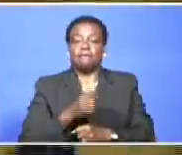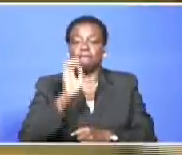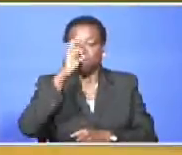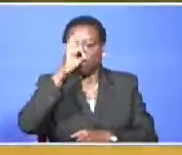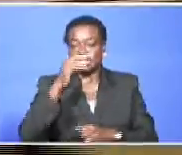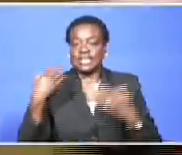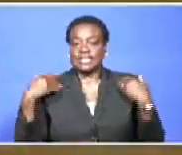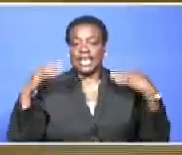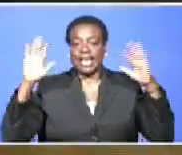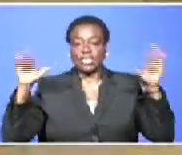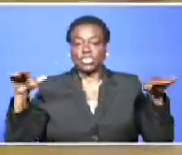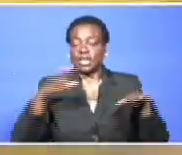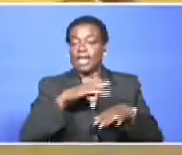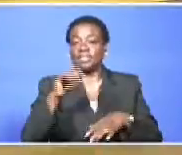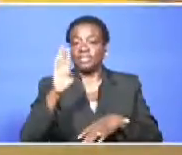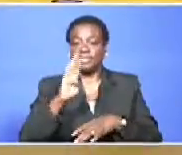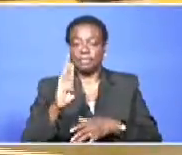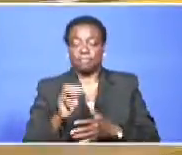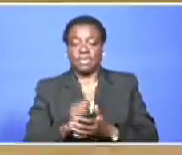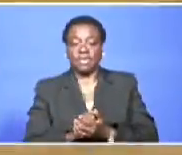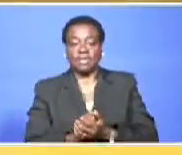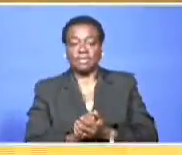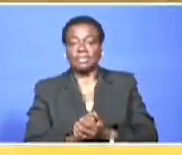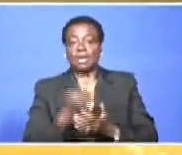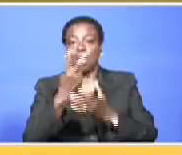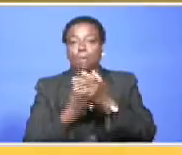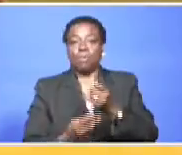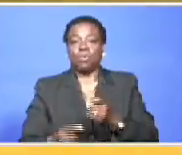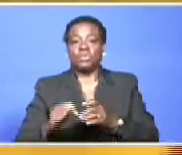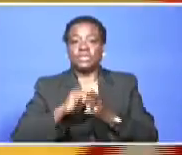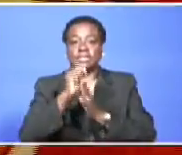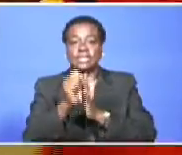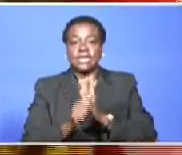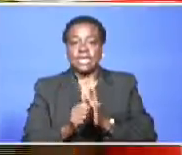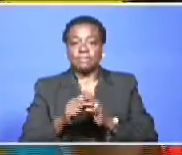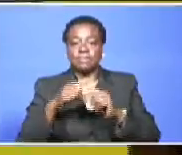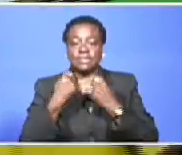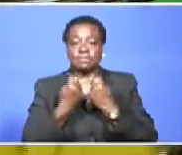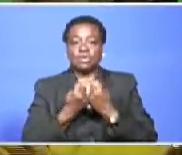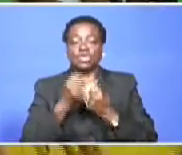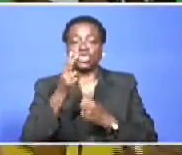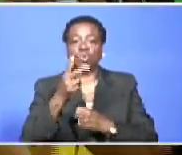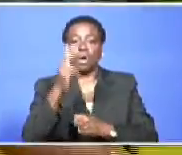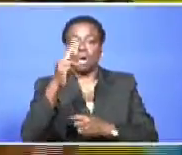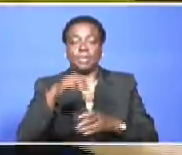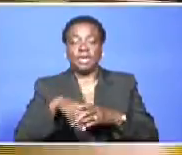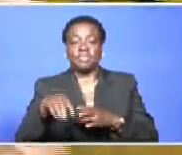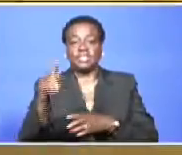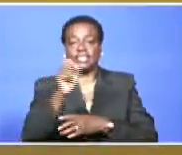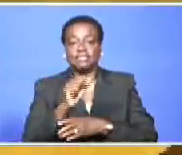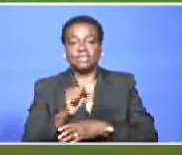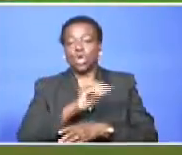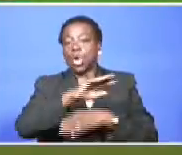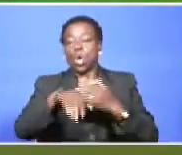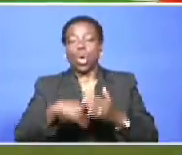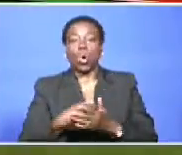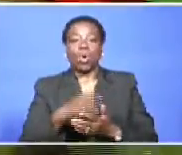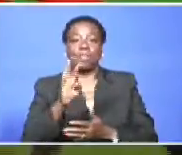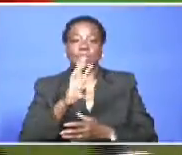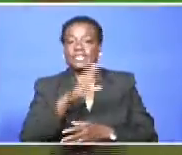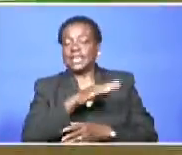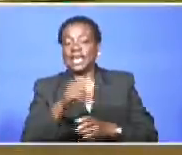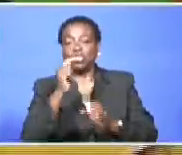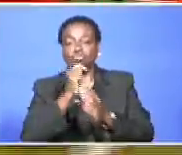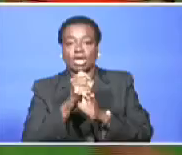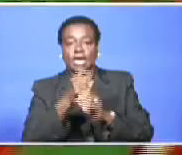B's Trucking Destroyers, with both teams seeking to try and go up 2-1 in the series. This one would be all B's Trucking, though, from start